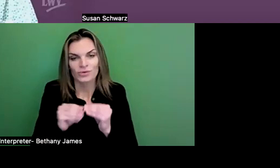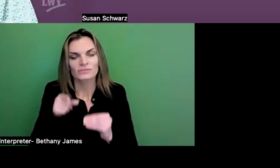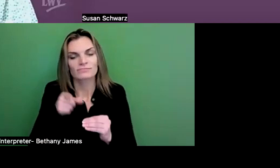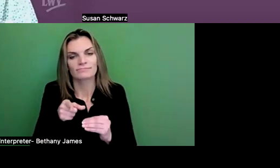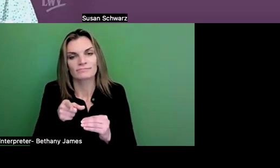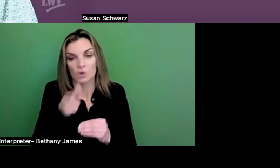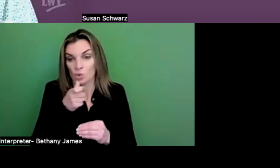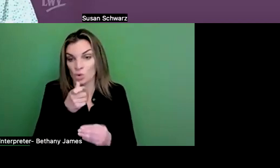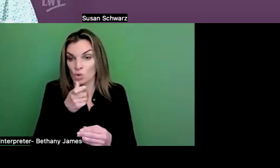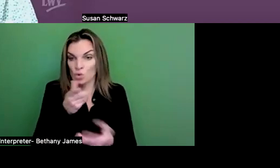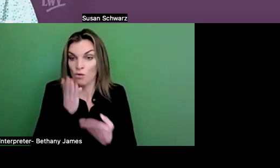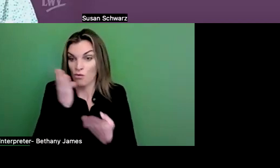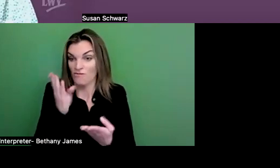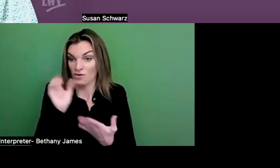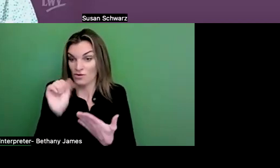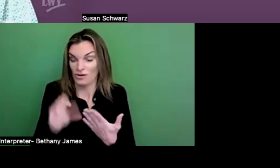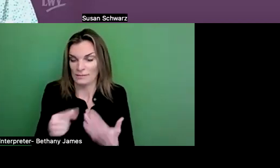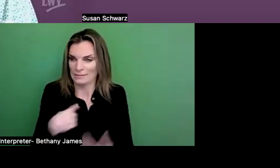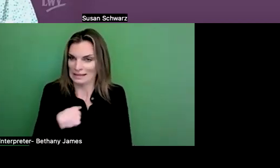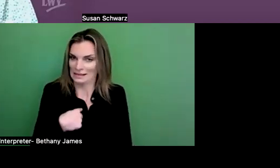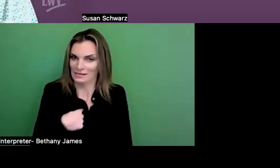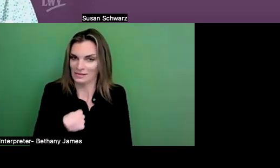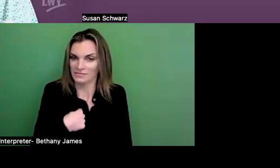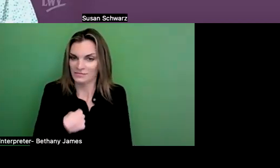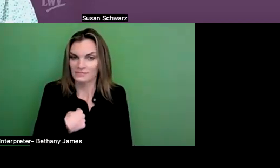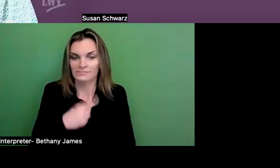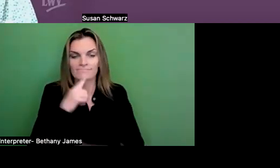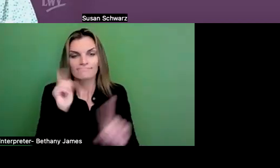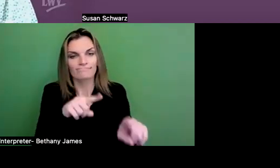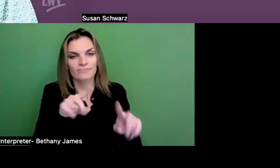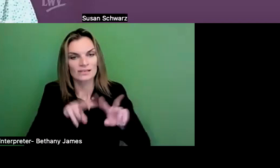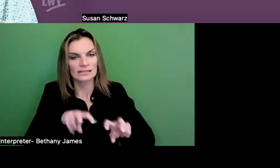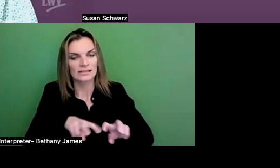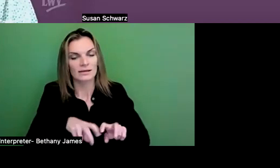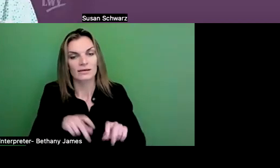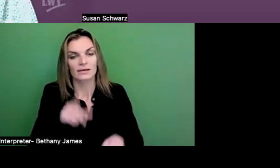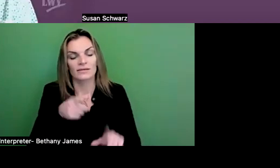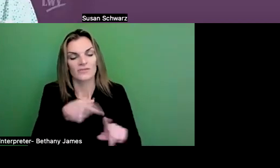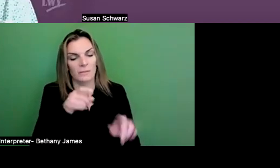by me. I ordered a study from engineers back in